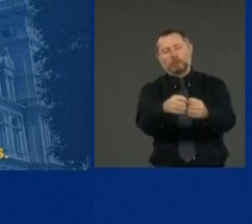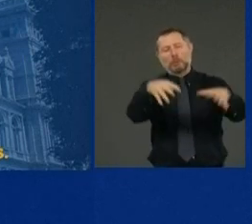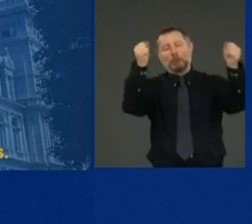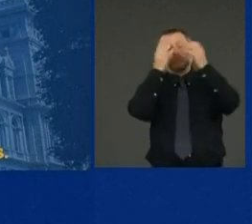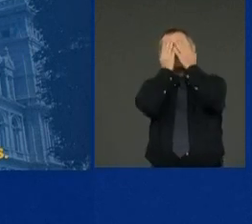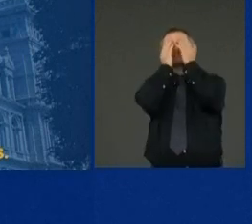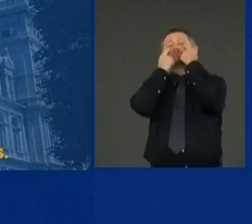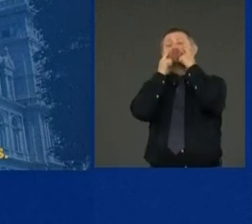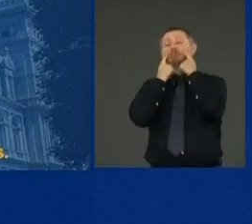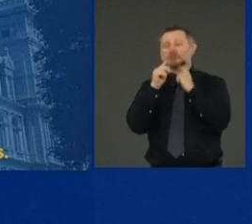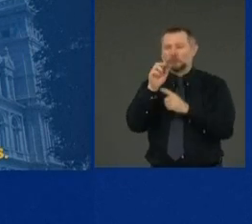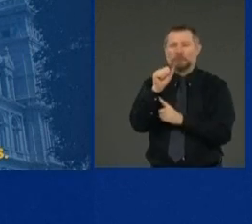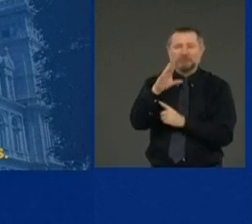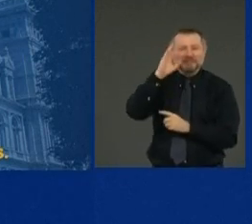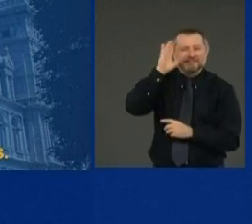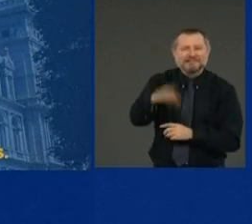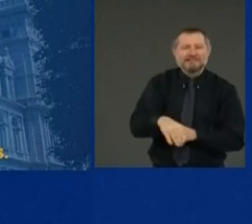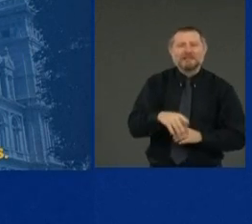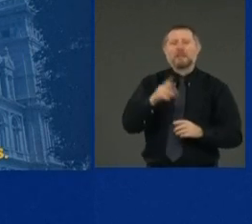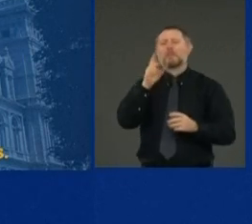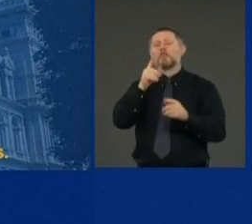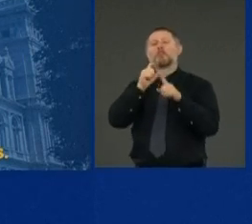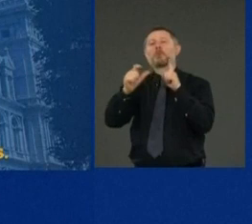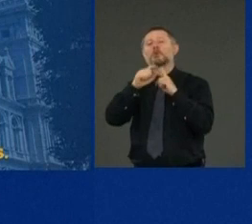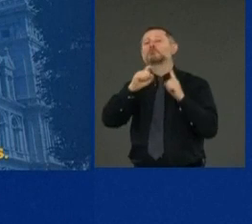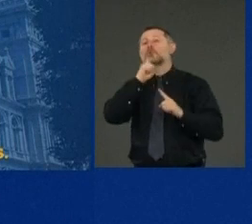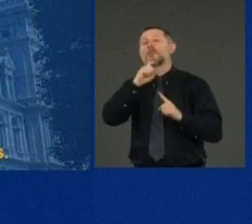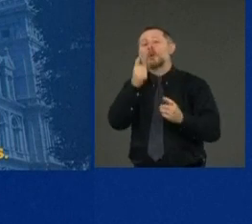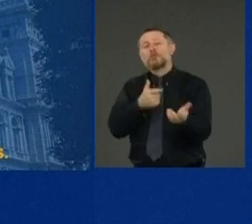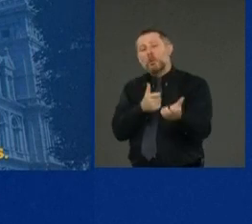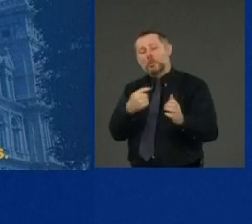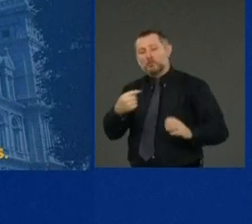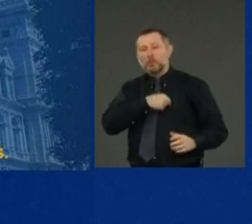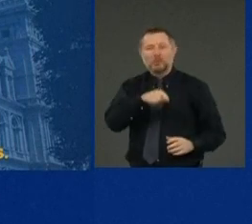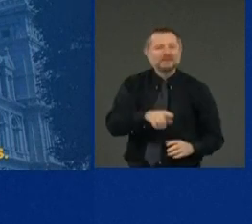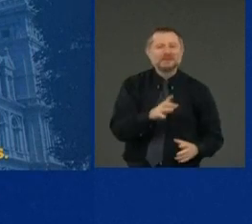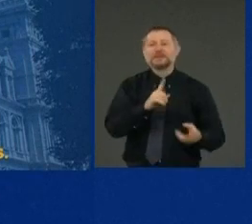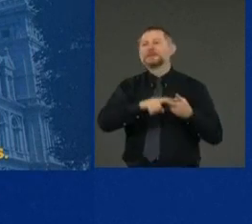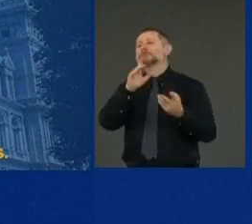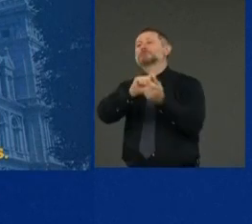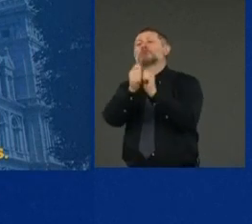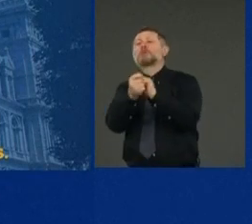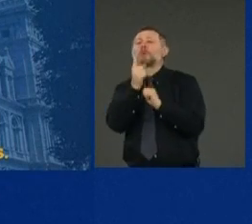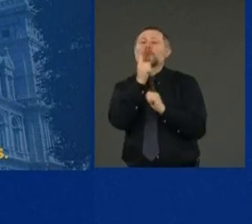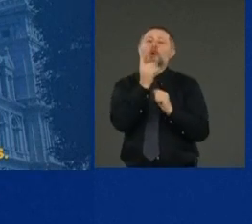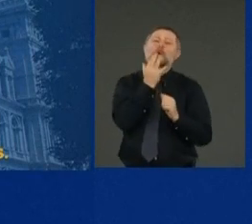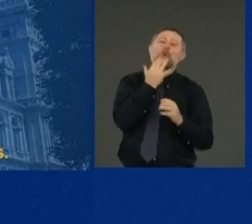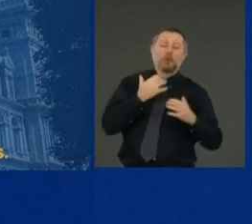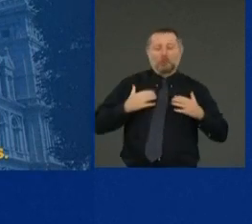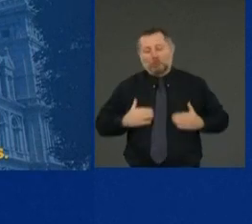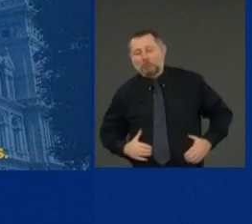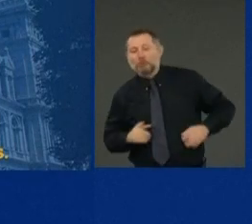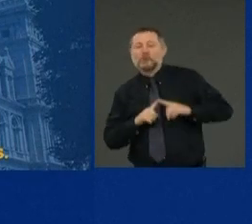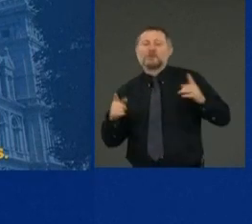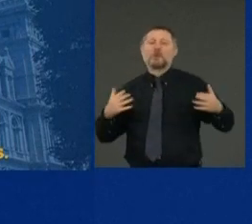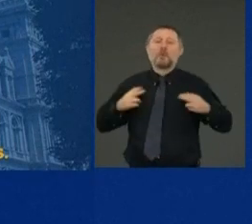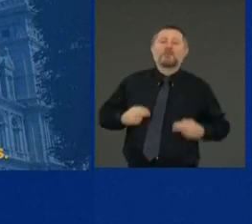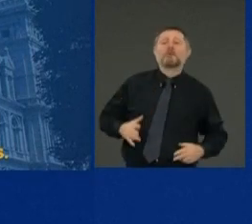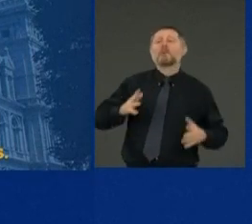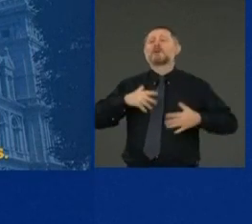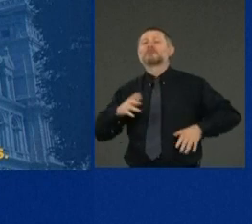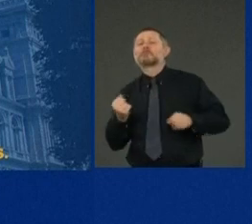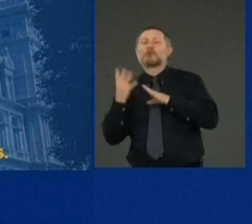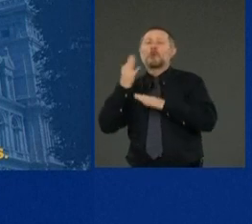bullets. I think we should change the color of uniforms. This is not about tear gas or rubber